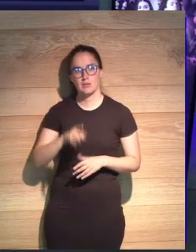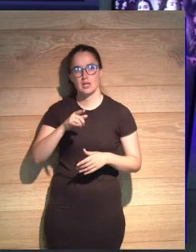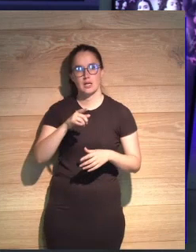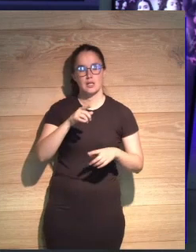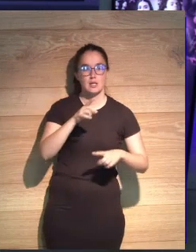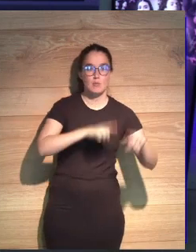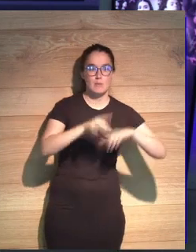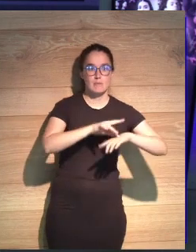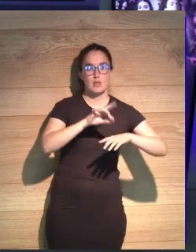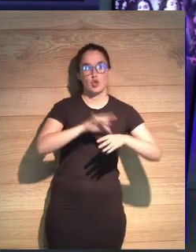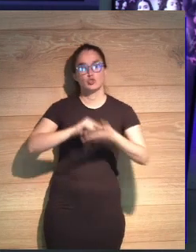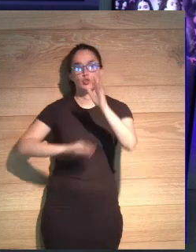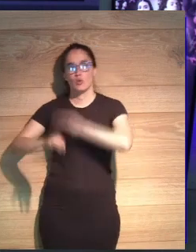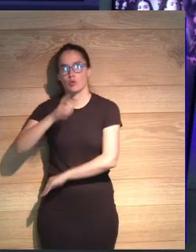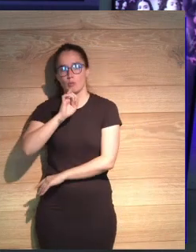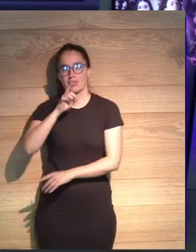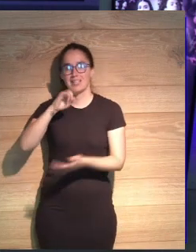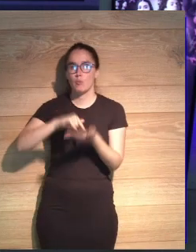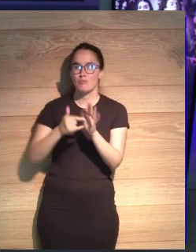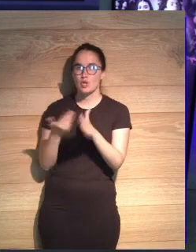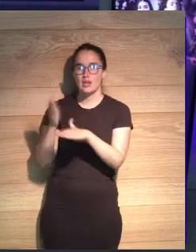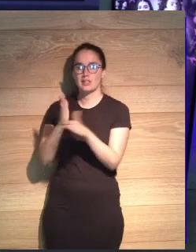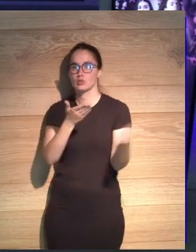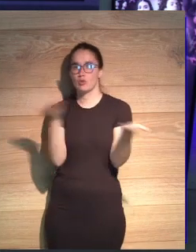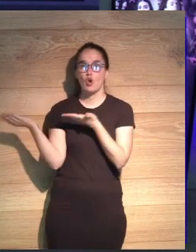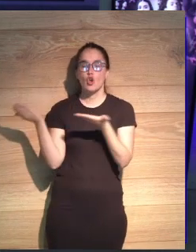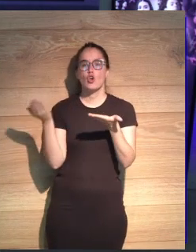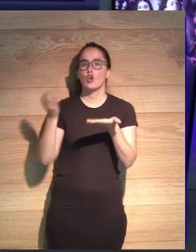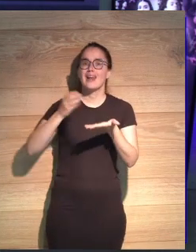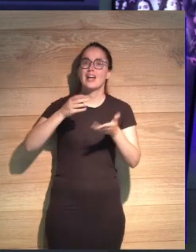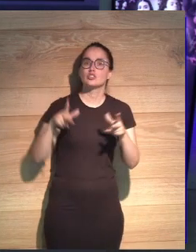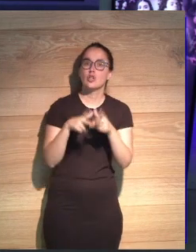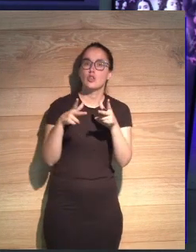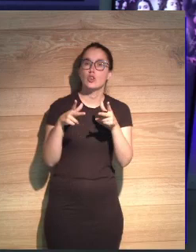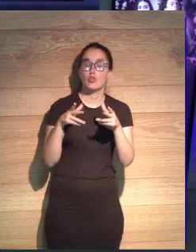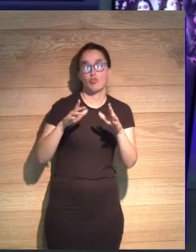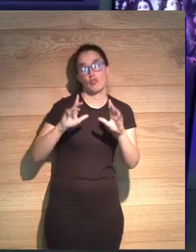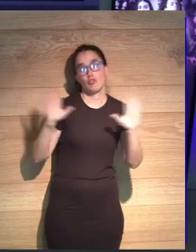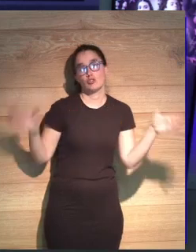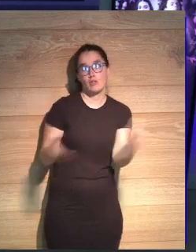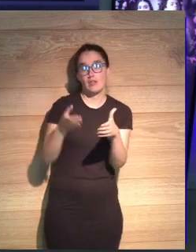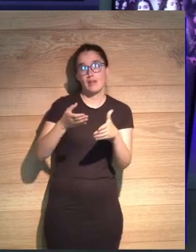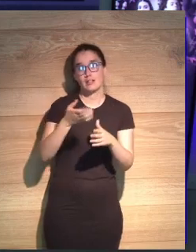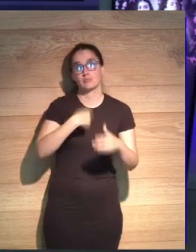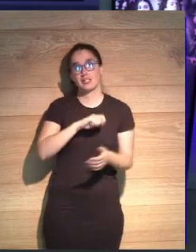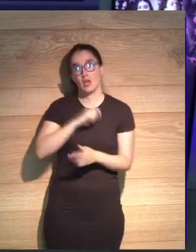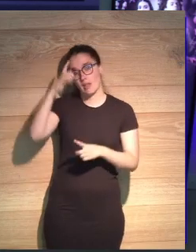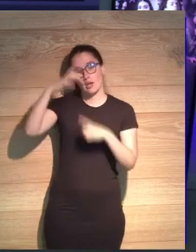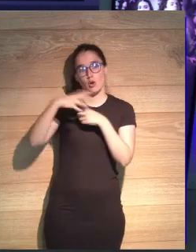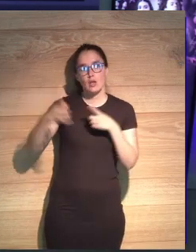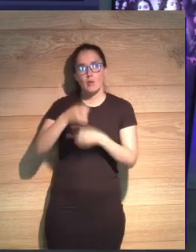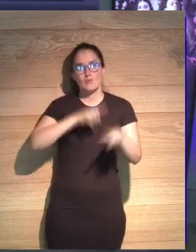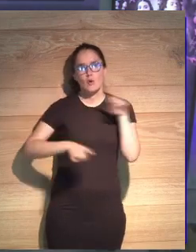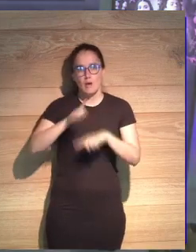Another example of solving clinical cases, this is an example that we have developed with the Spanish Society of